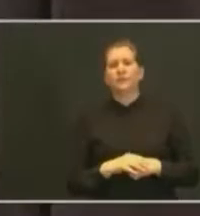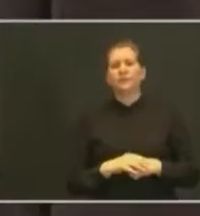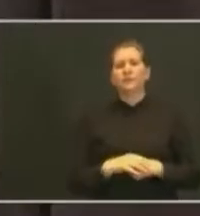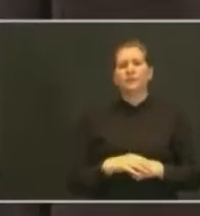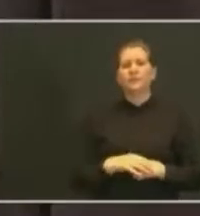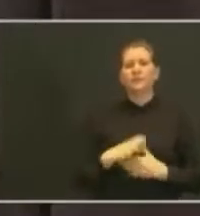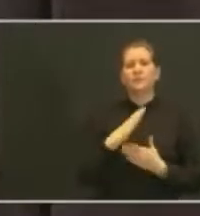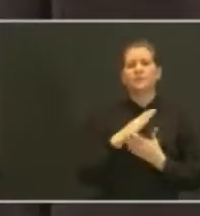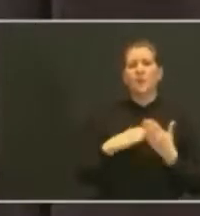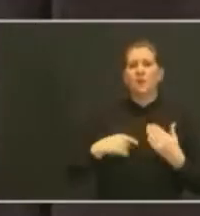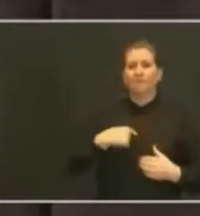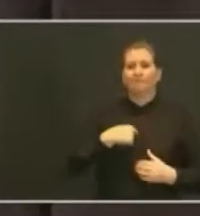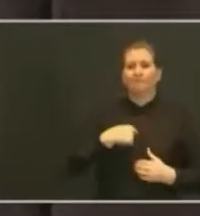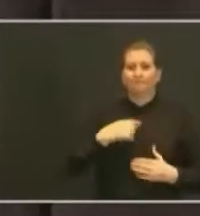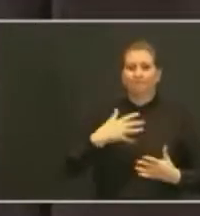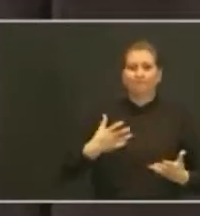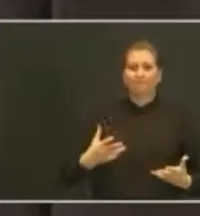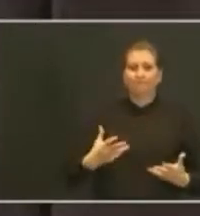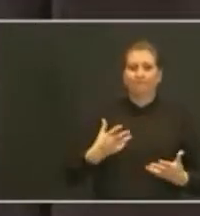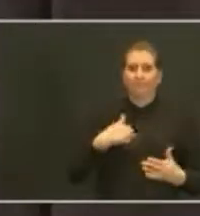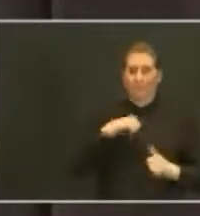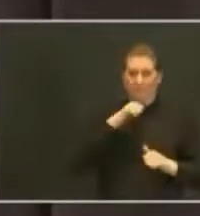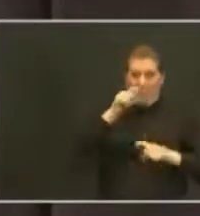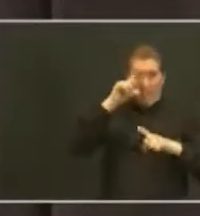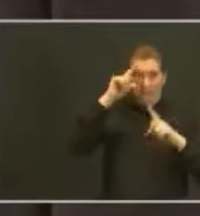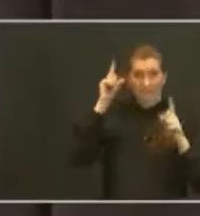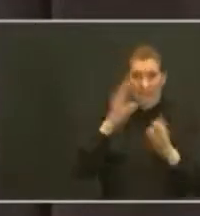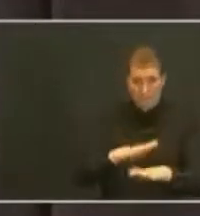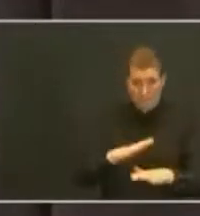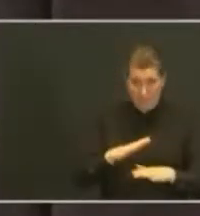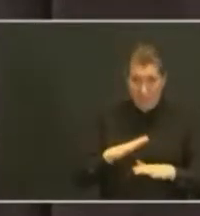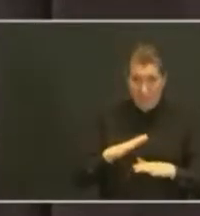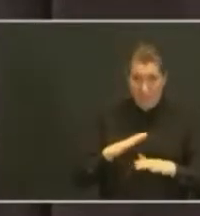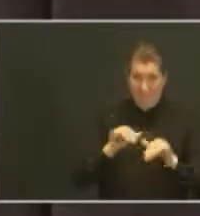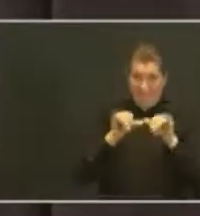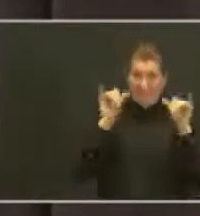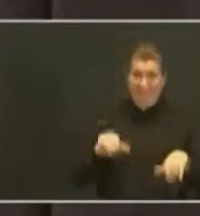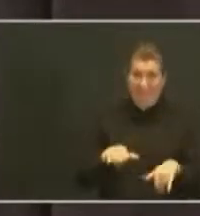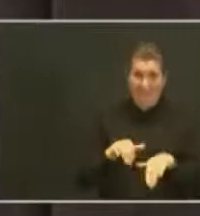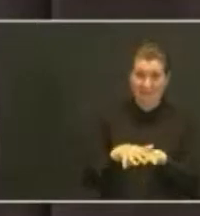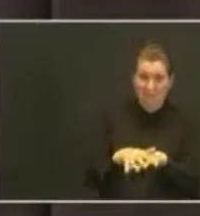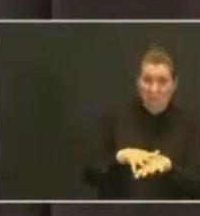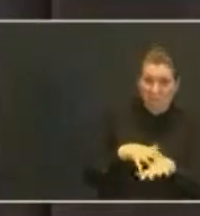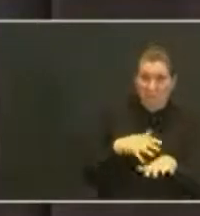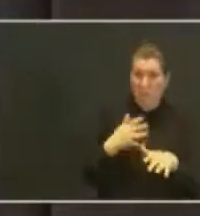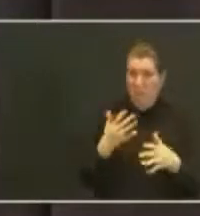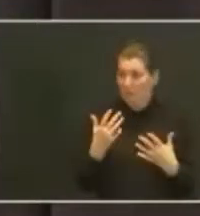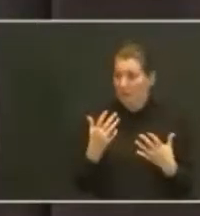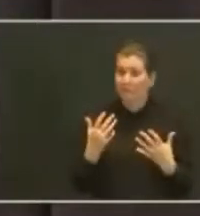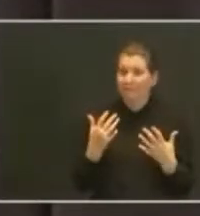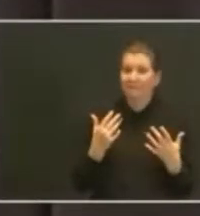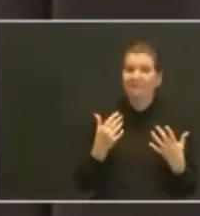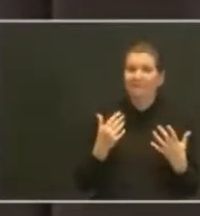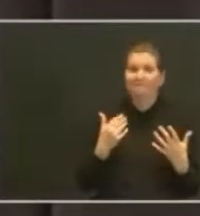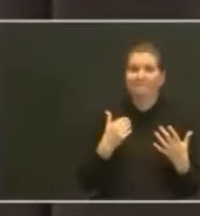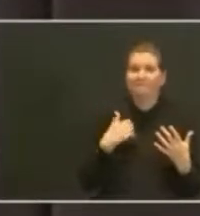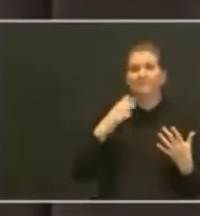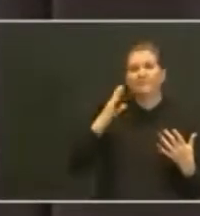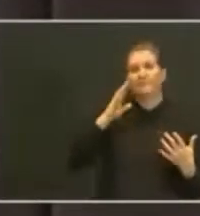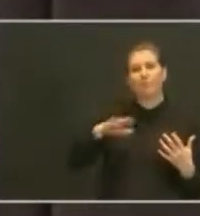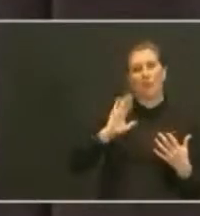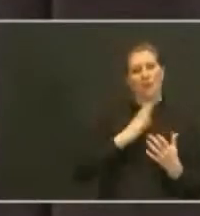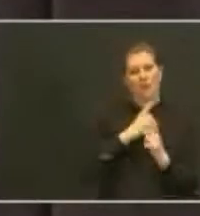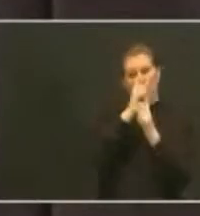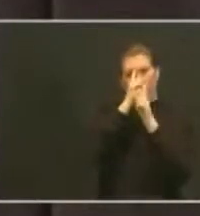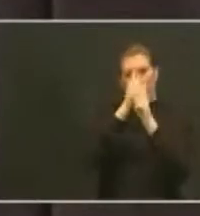didn't expect it to be measured as that slow, but we knew logistically in order to achieve the